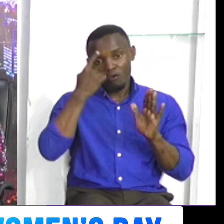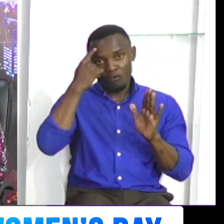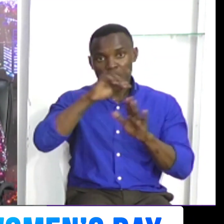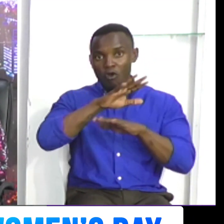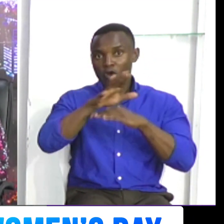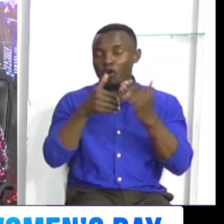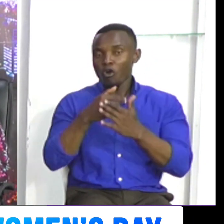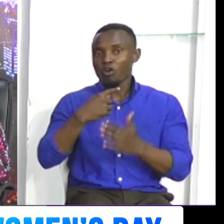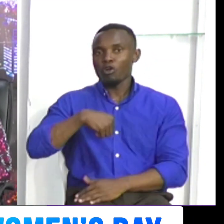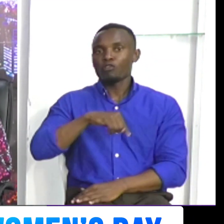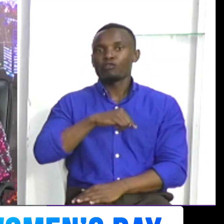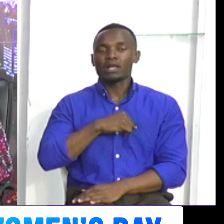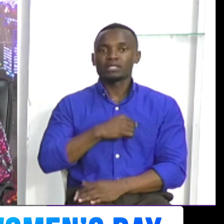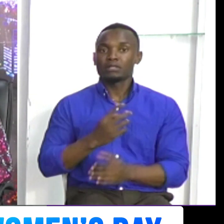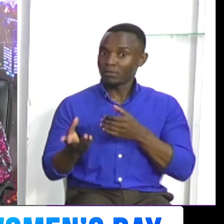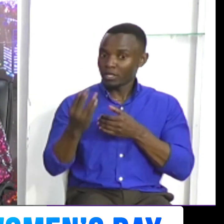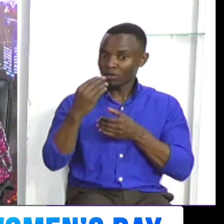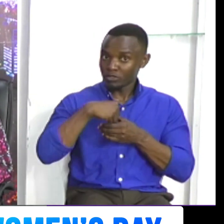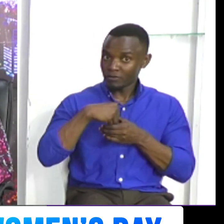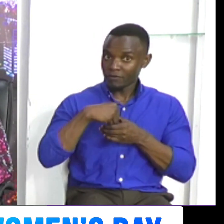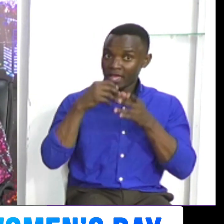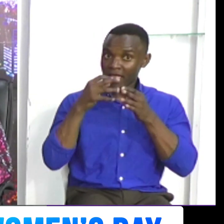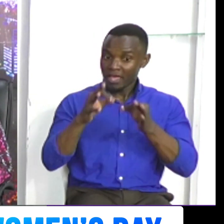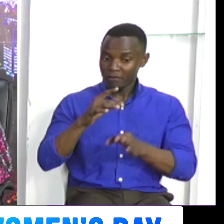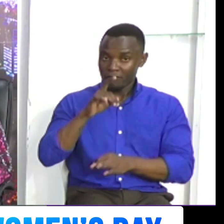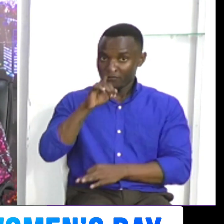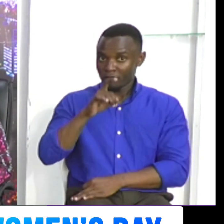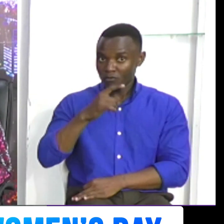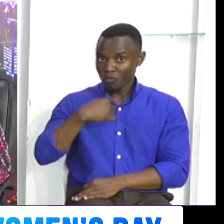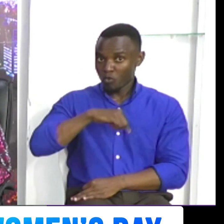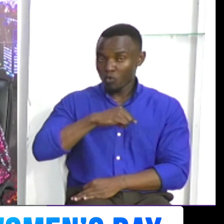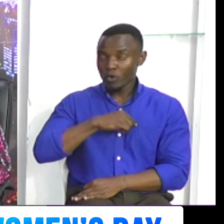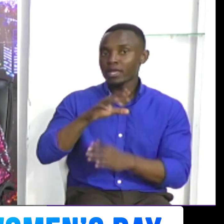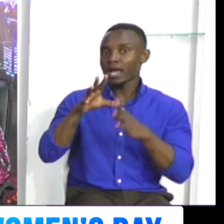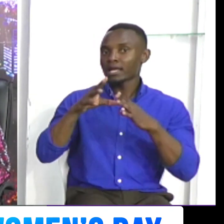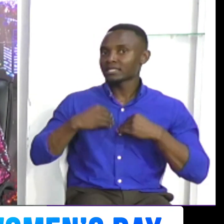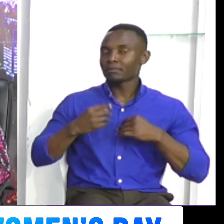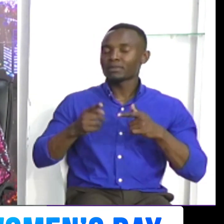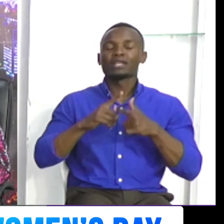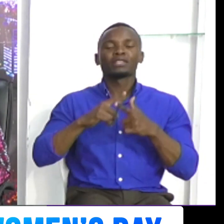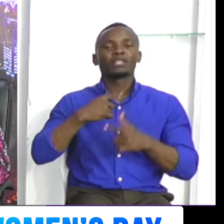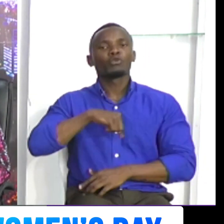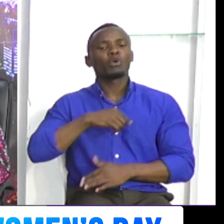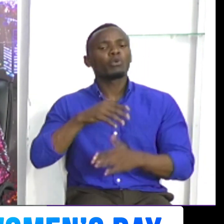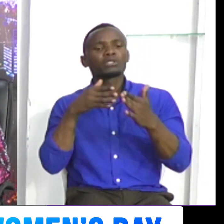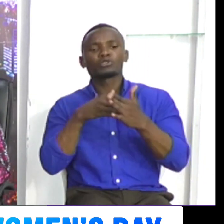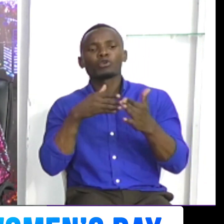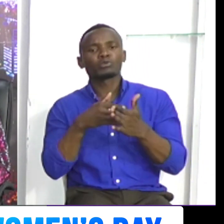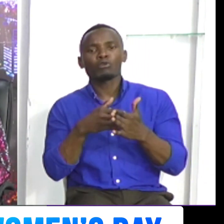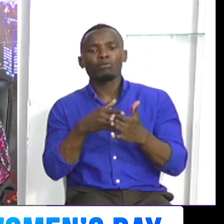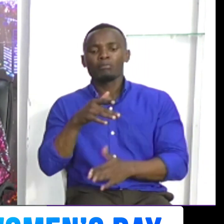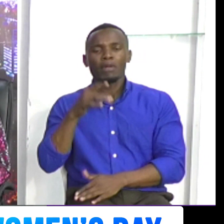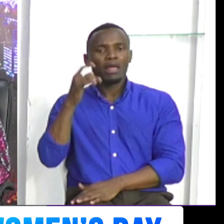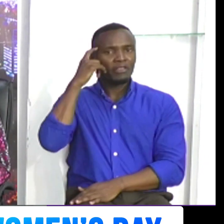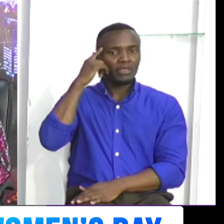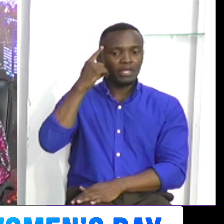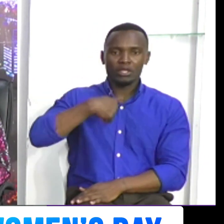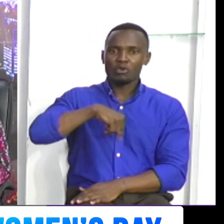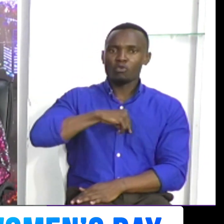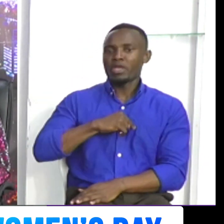of us inclusively. So the minute we accept that and we take that in, we'll stop looking at ourselves as an inferior gender.